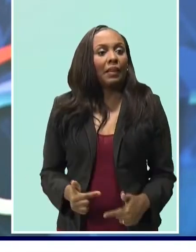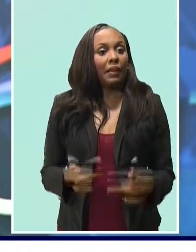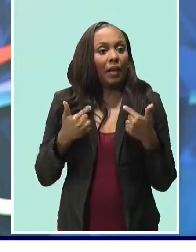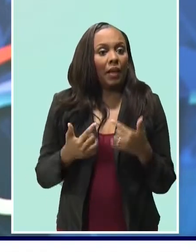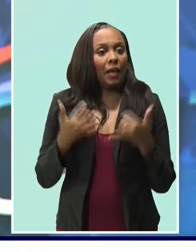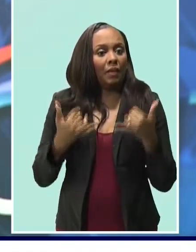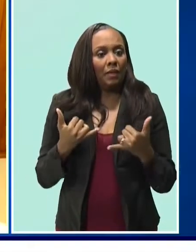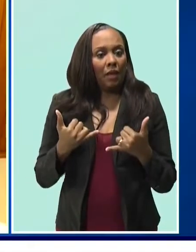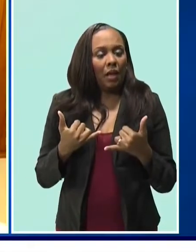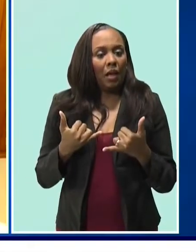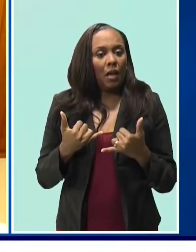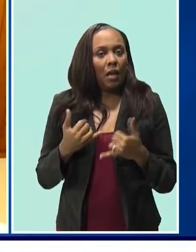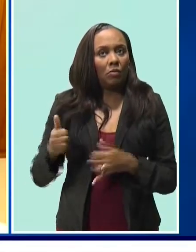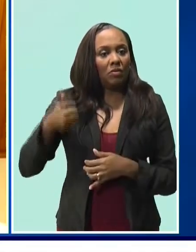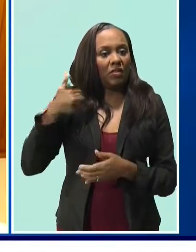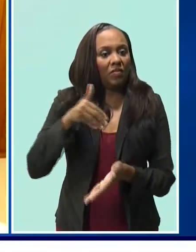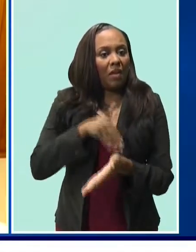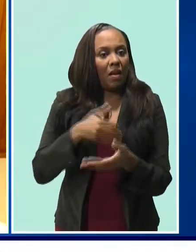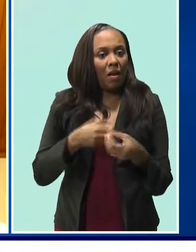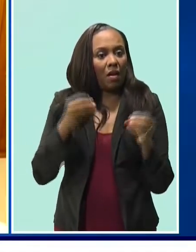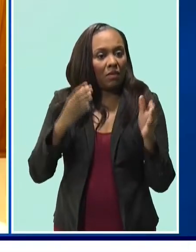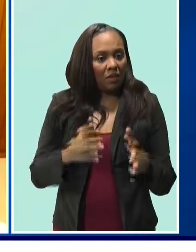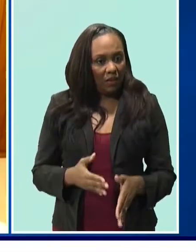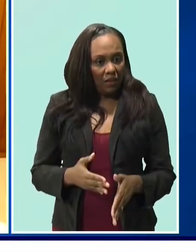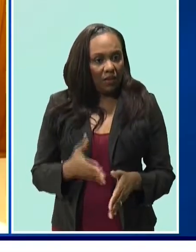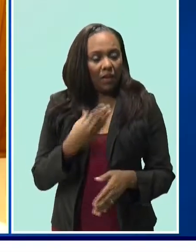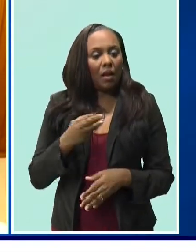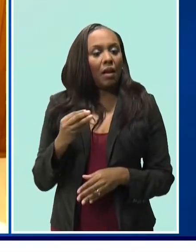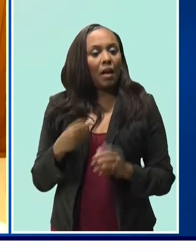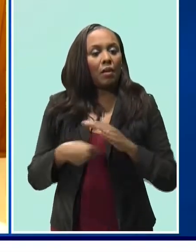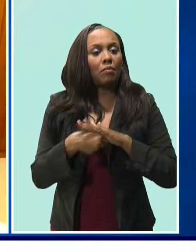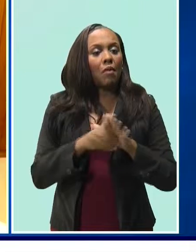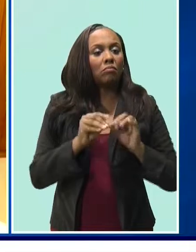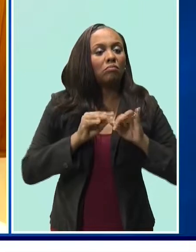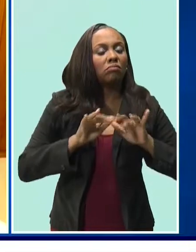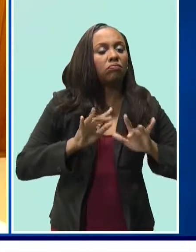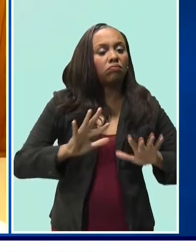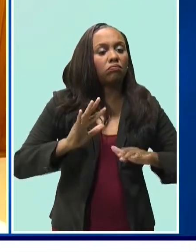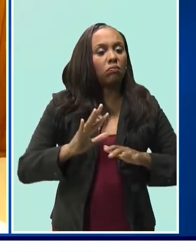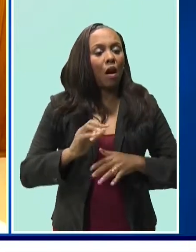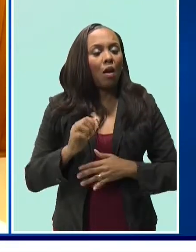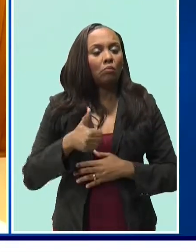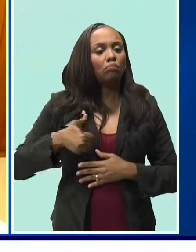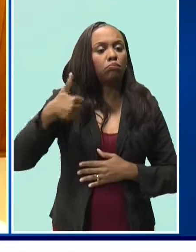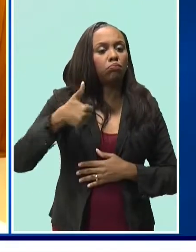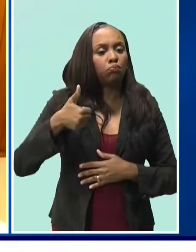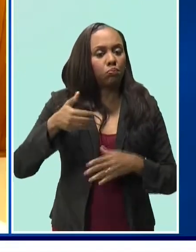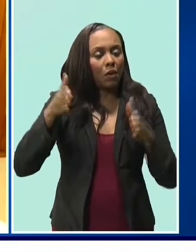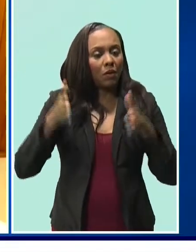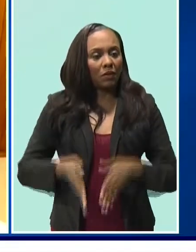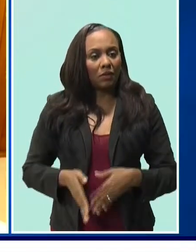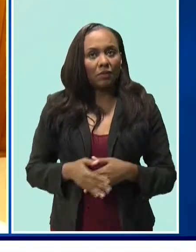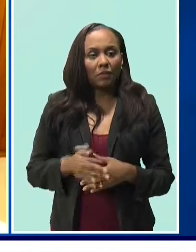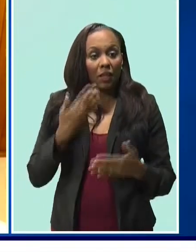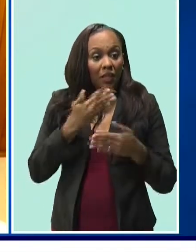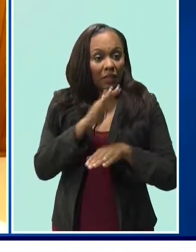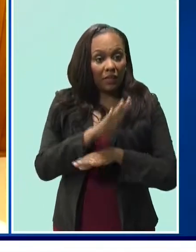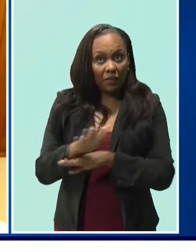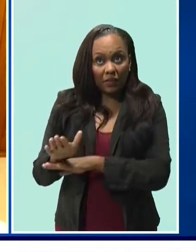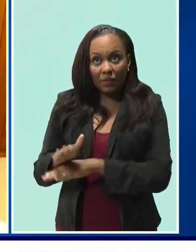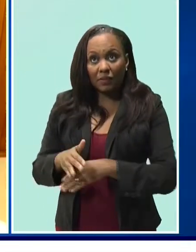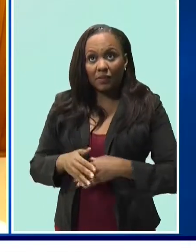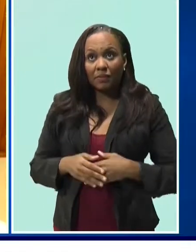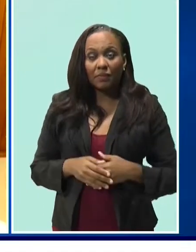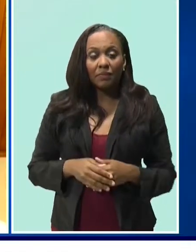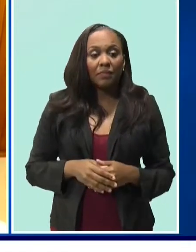about that is Acting Chief Medical Officer Dr. Kenneth George and COVID Czar Richard Carter. Good evening, gentlemen.